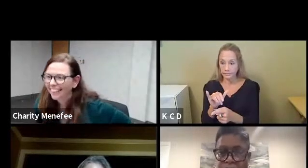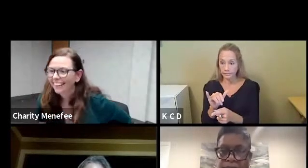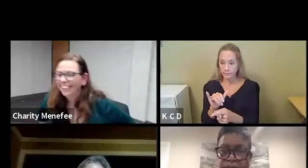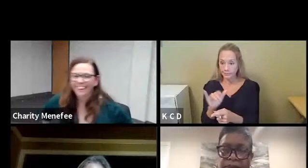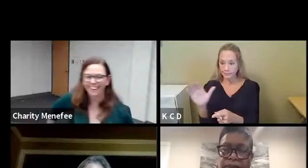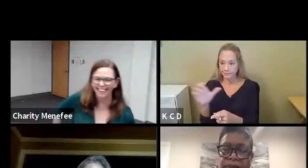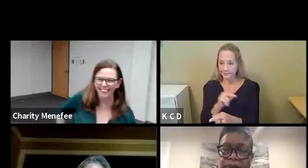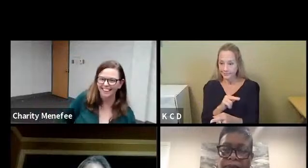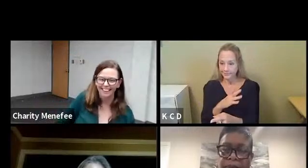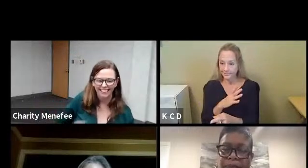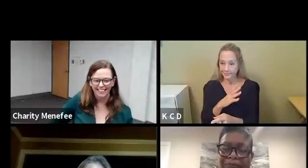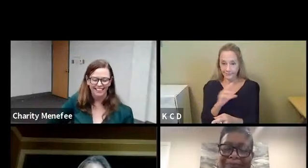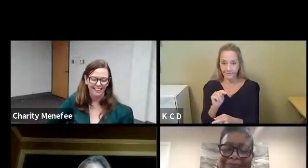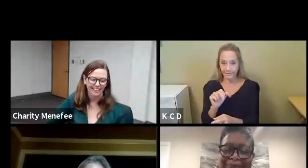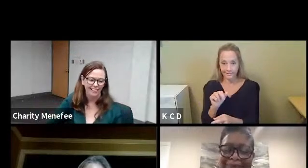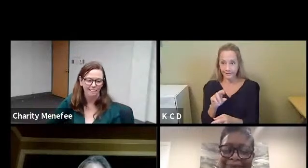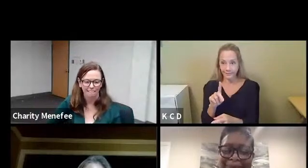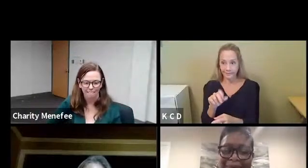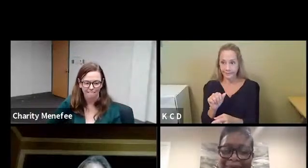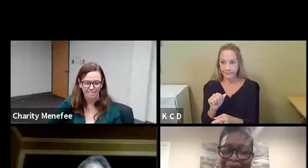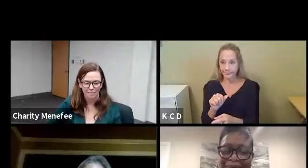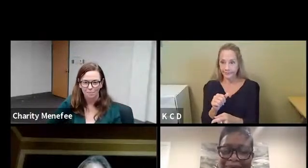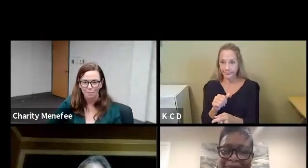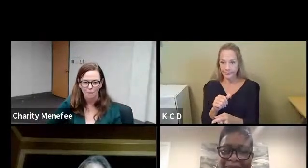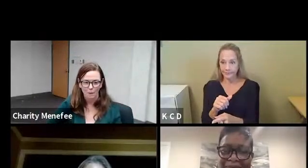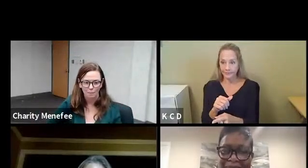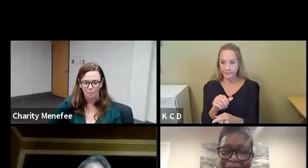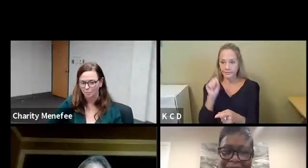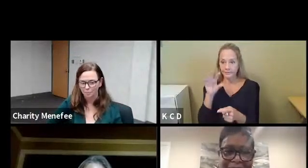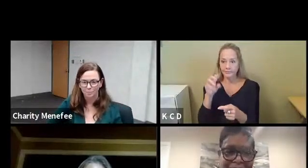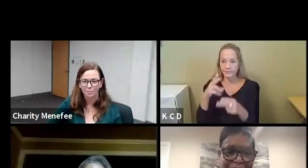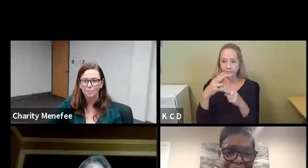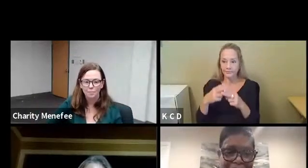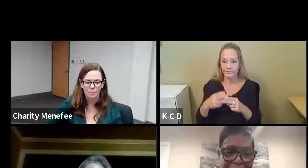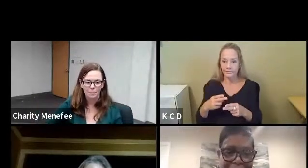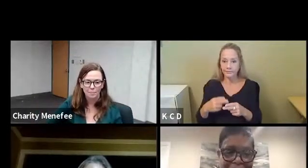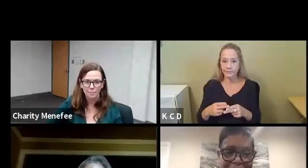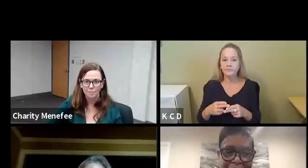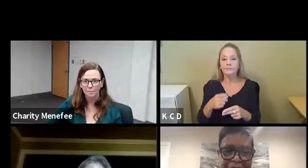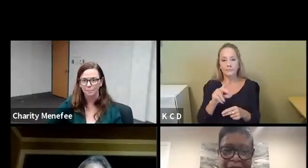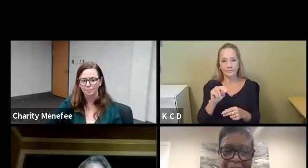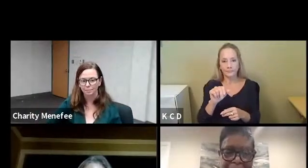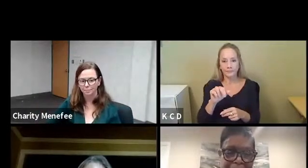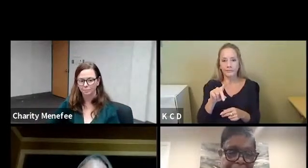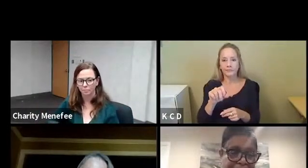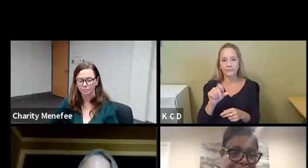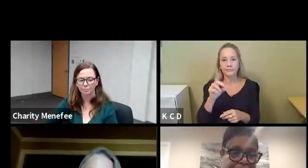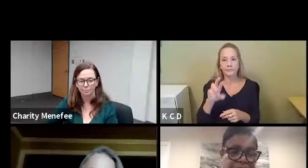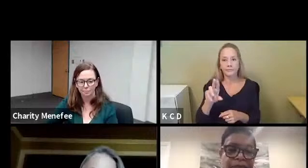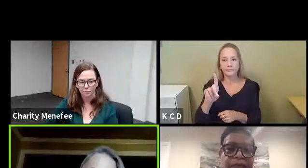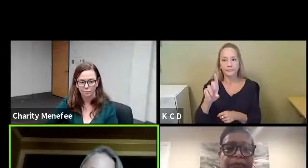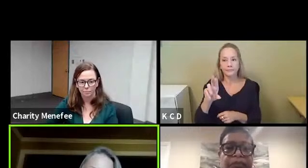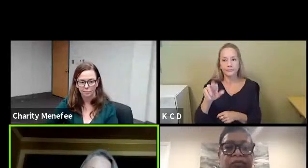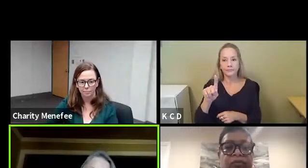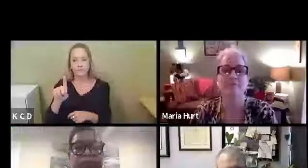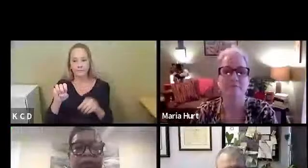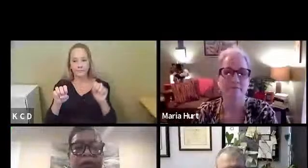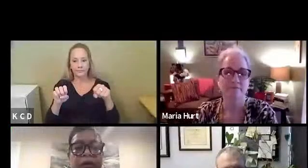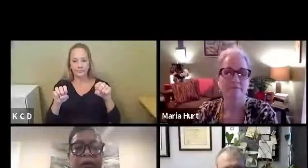welcome back. So let's go through a roll call, please. Okay. Dr. Drake,